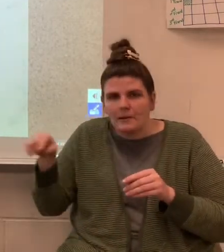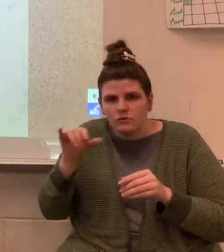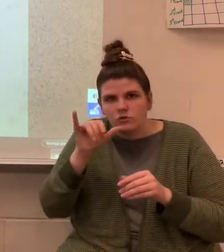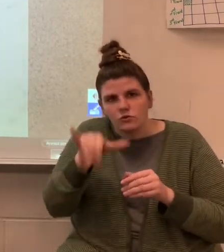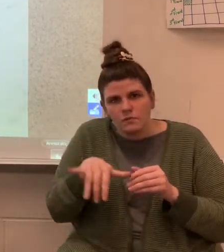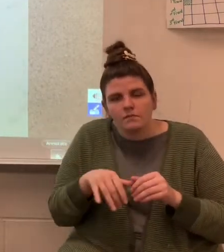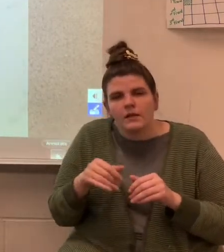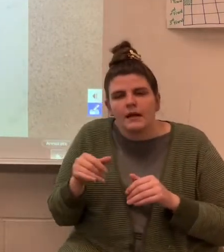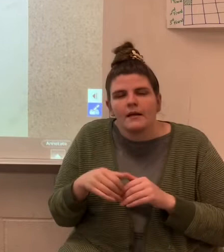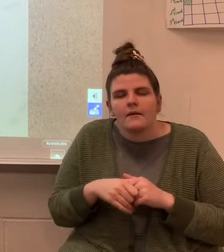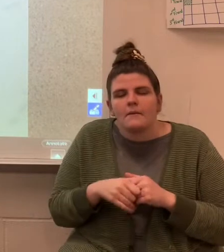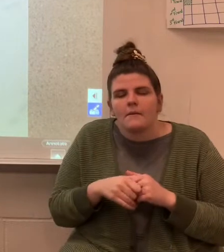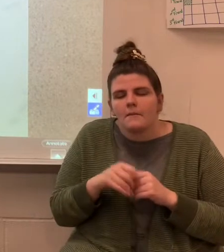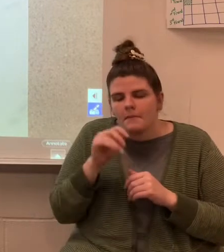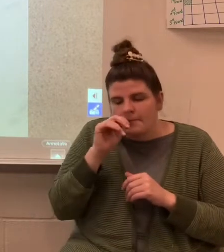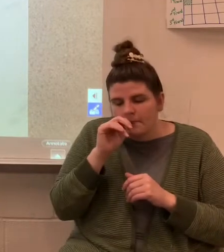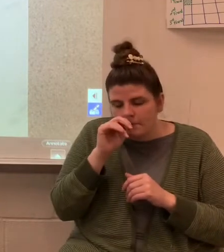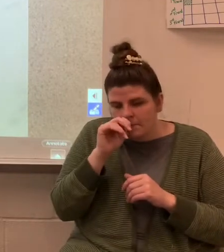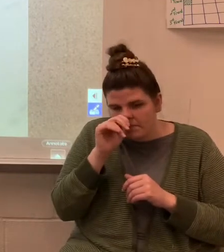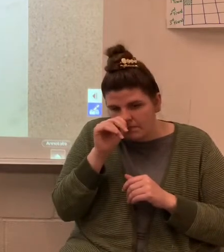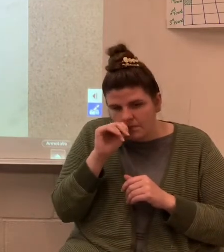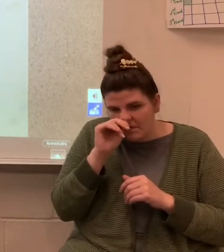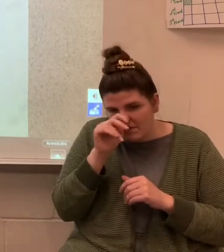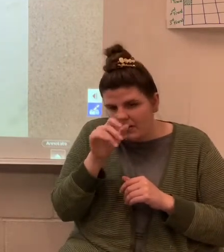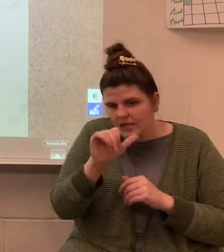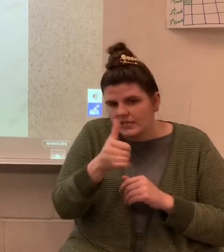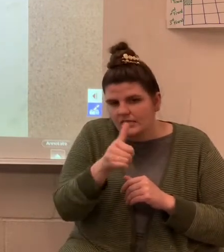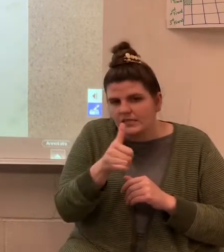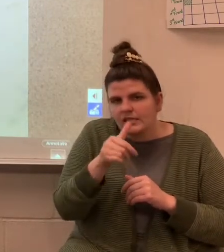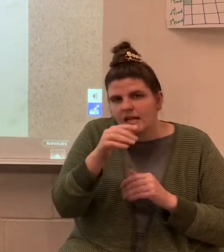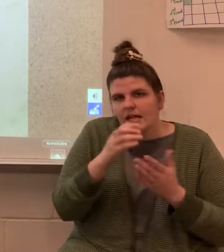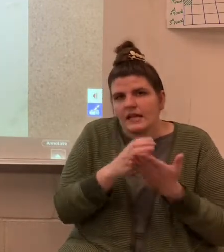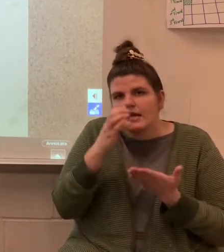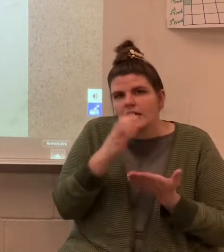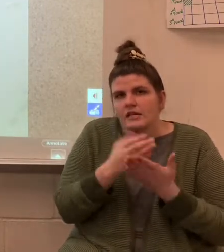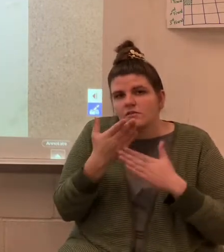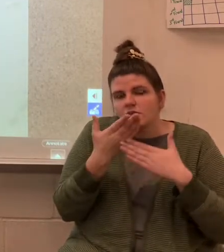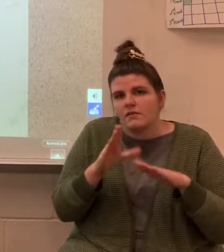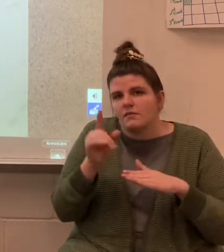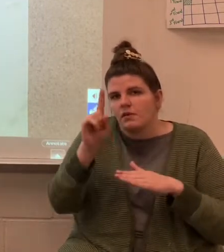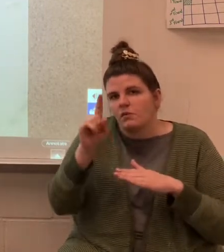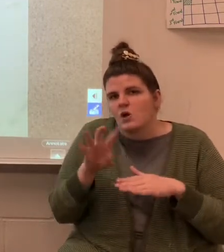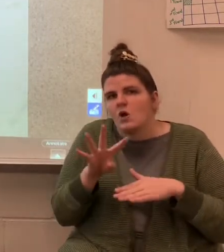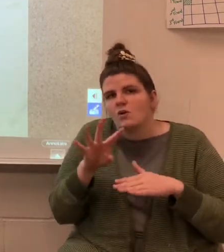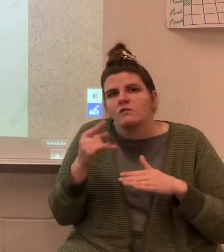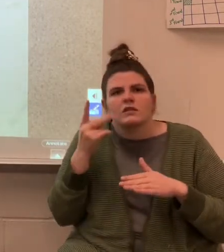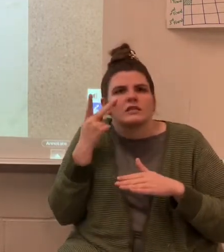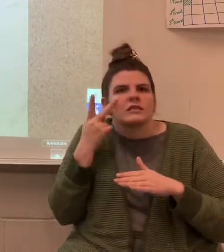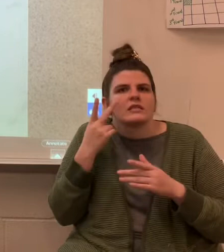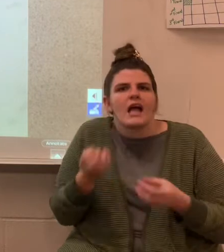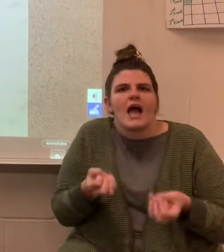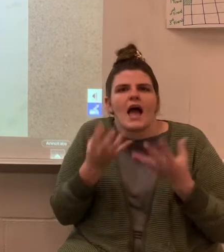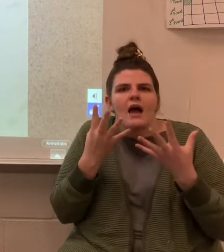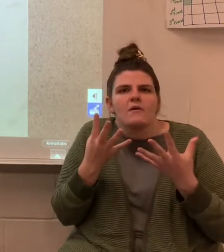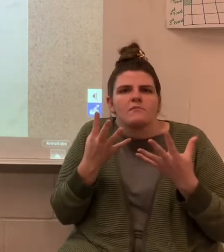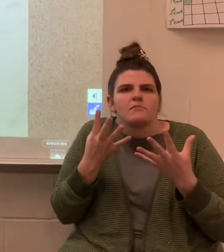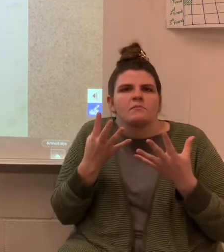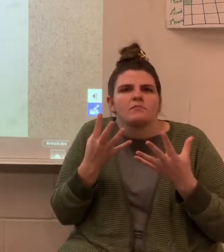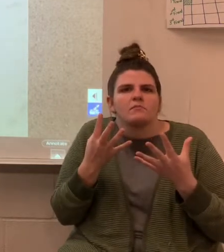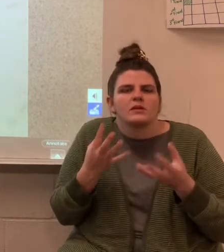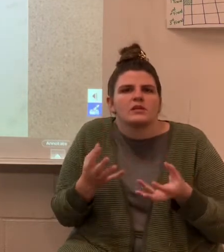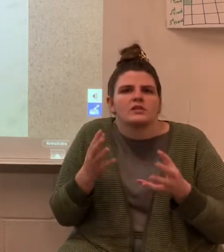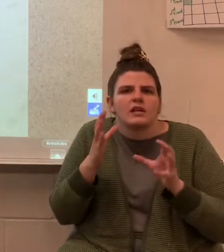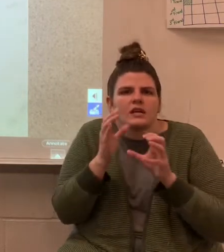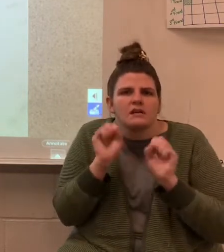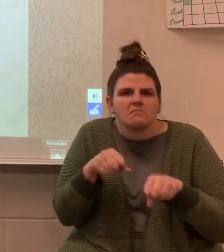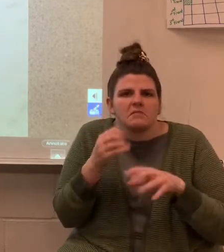cups and I am dividing it by 1/4 to see just how many servings I can get out of 10 cups.